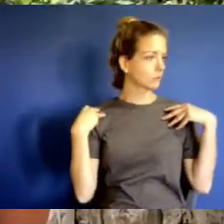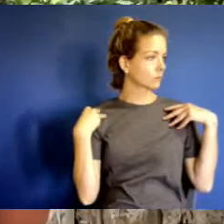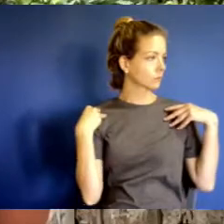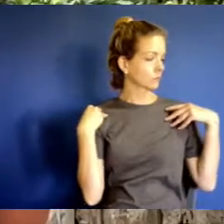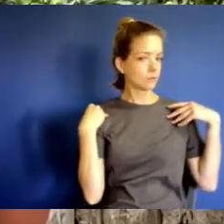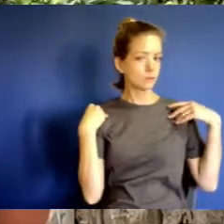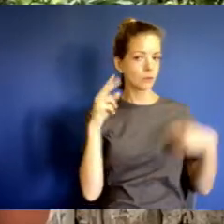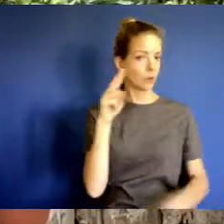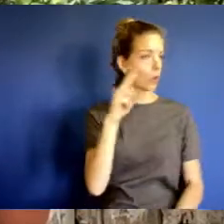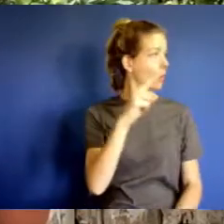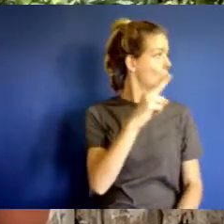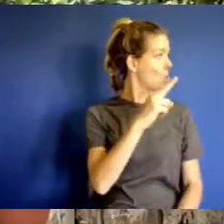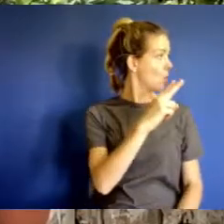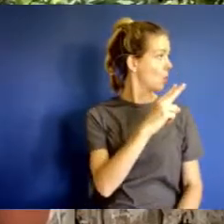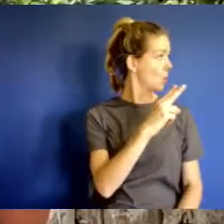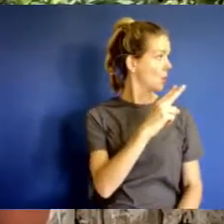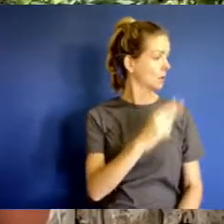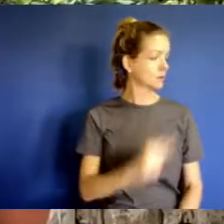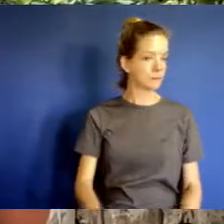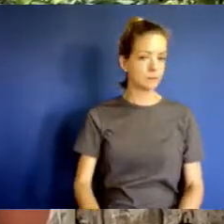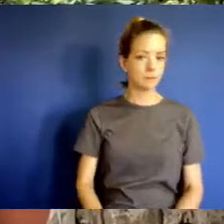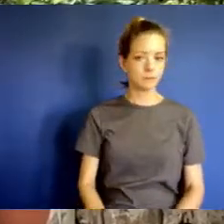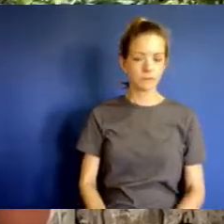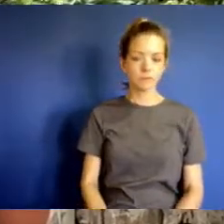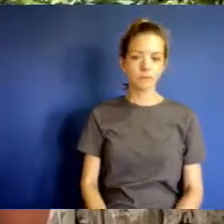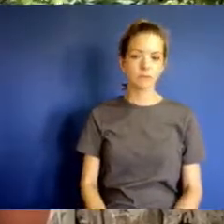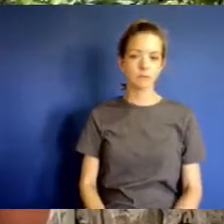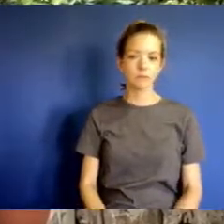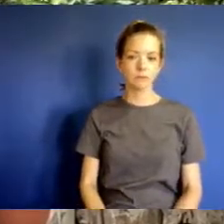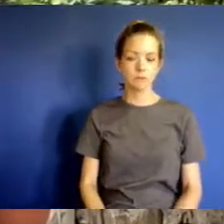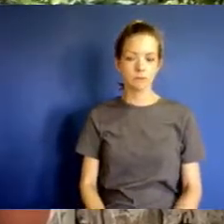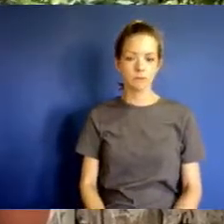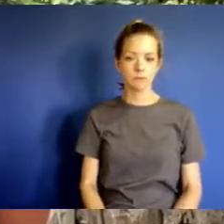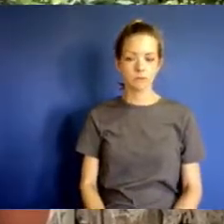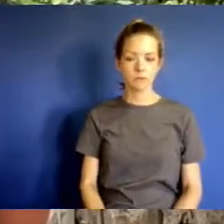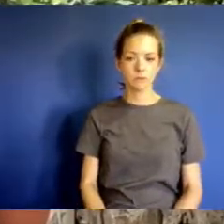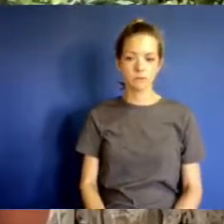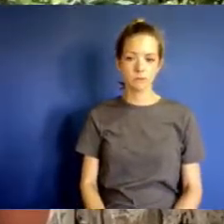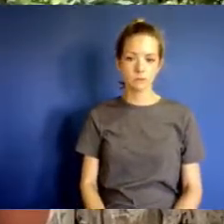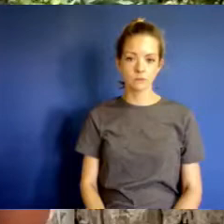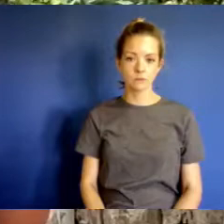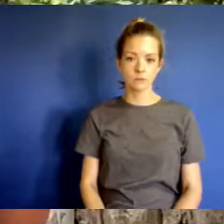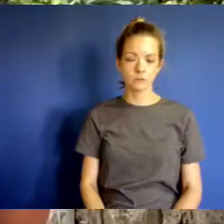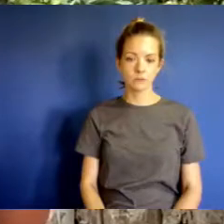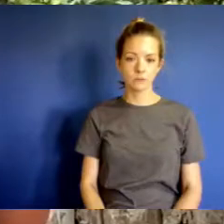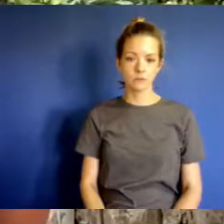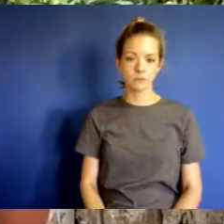right shoulder back, and turn your head so you're looking over your right shoulder.